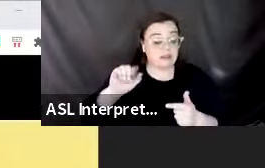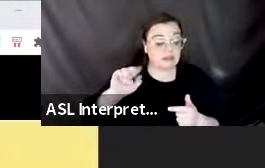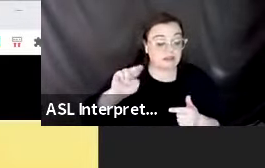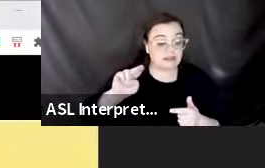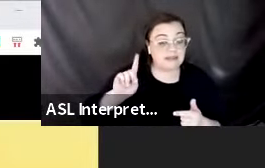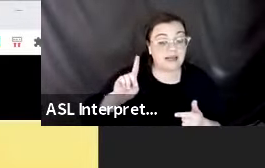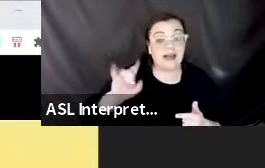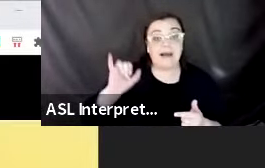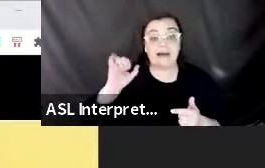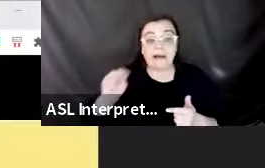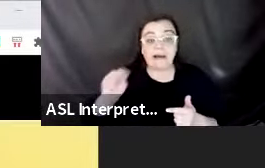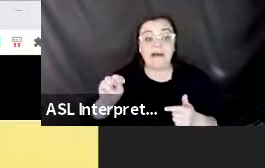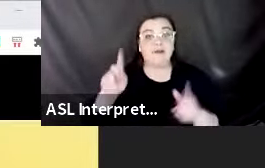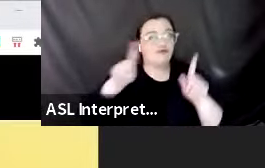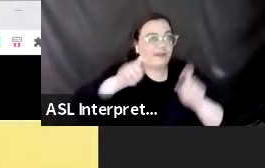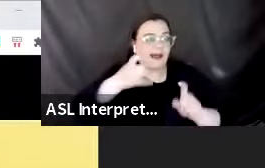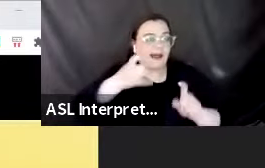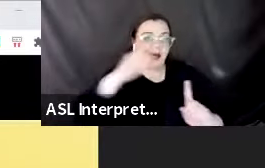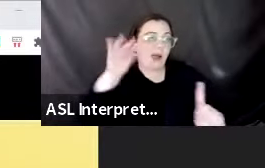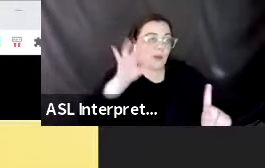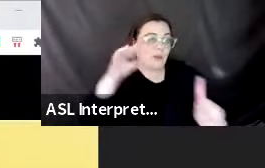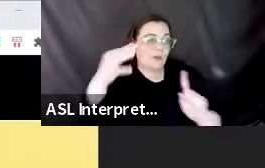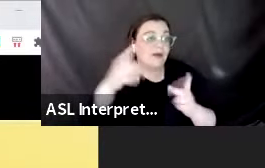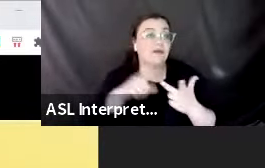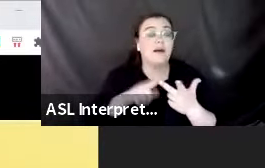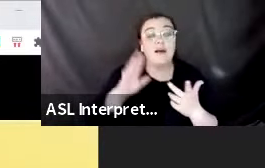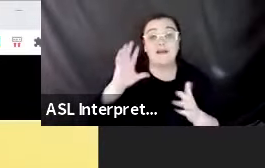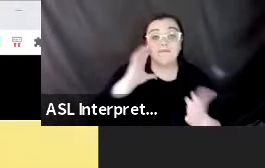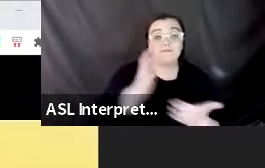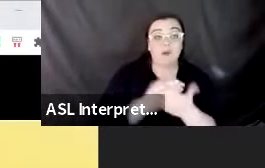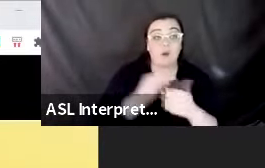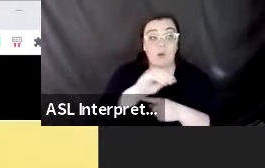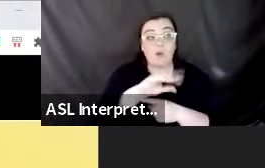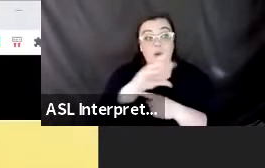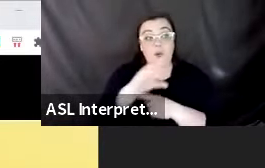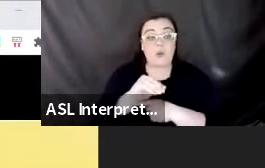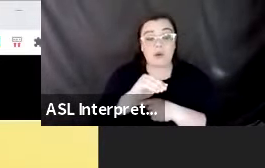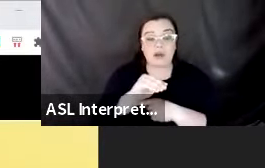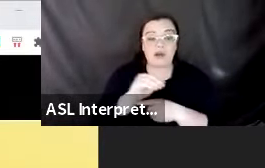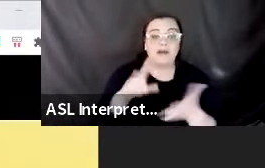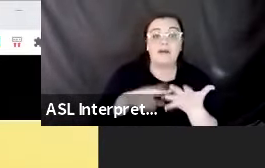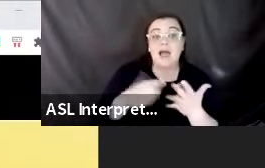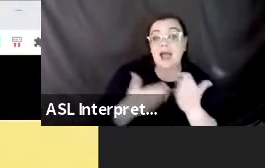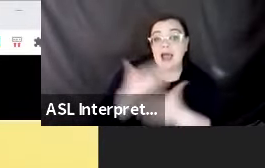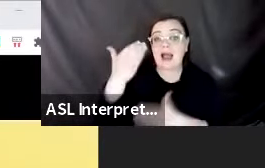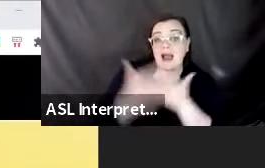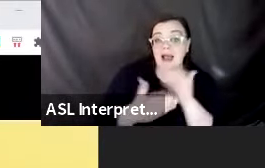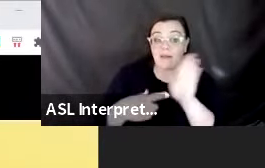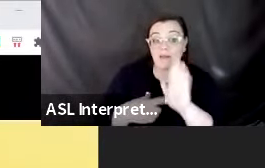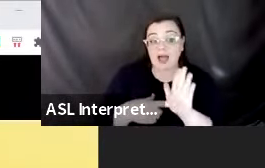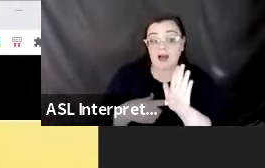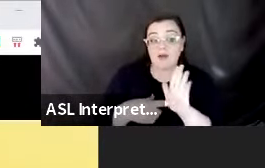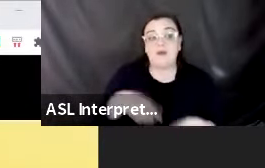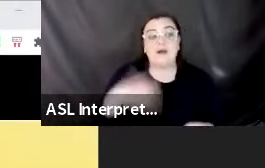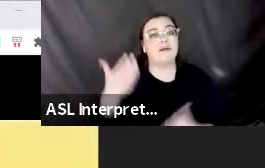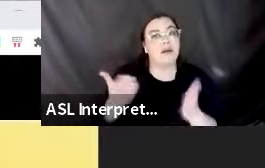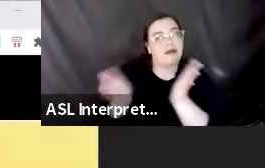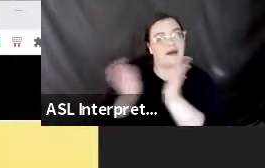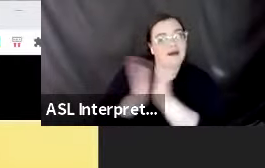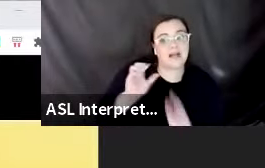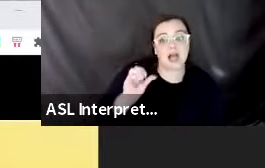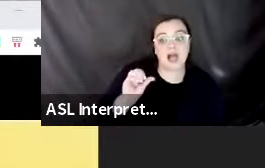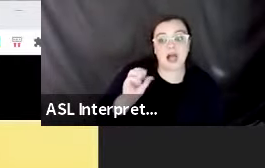be a photo double, meaning they're actually being photographed. They could be a hand model. They could be asked to do an omni, like,